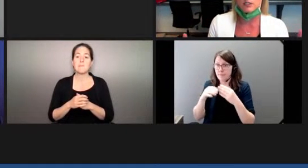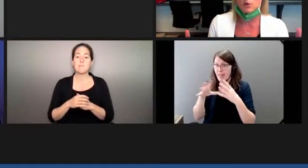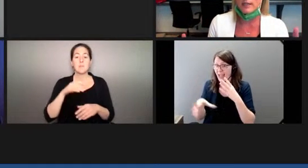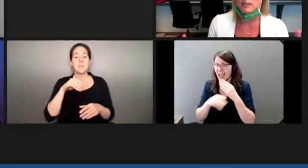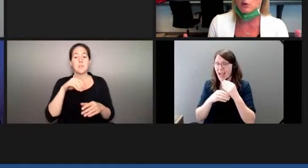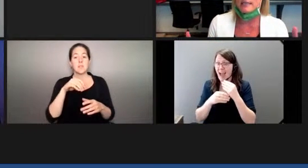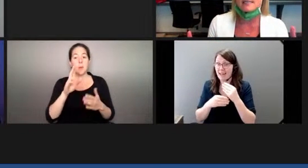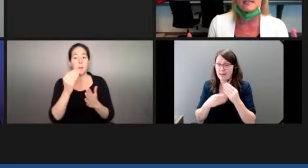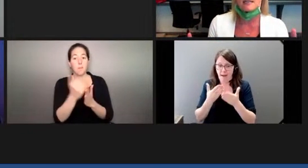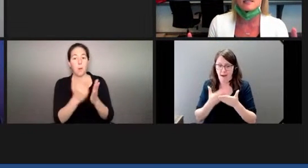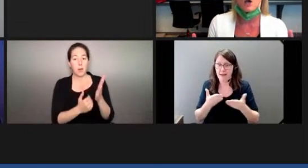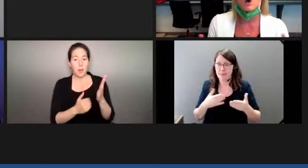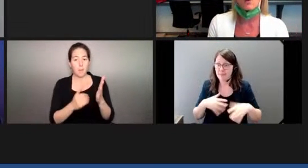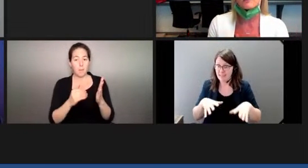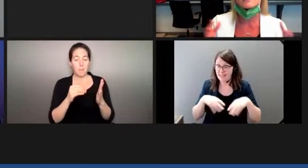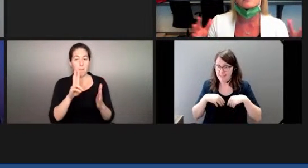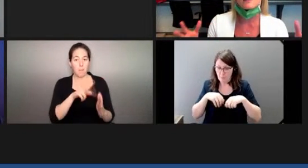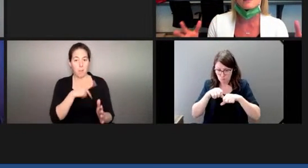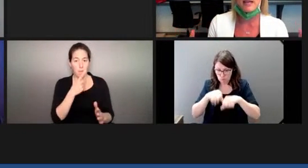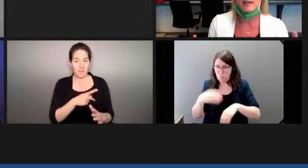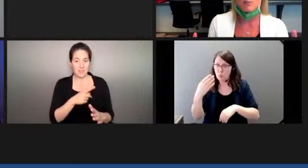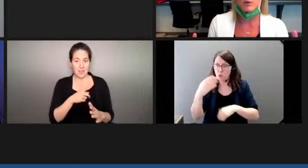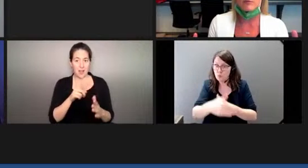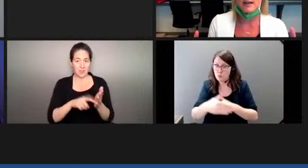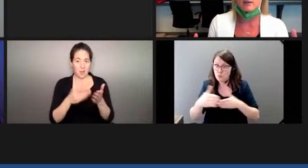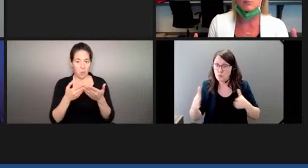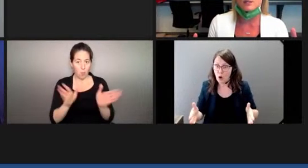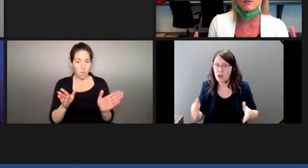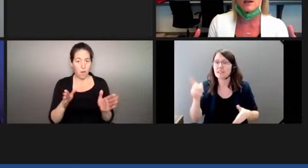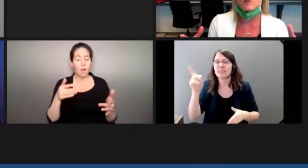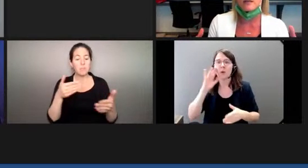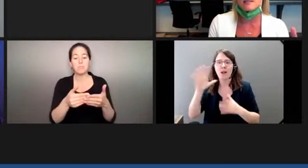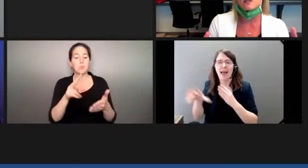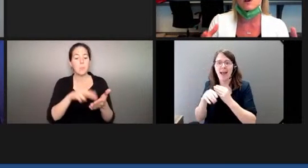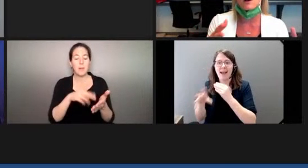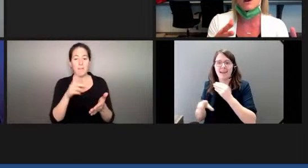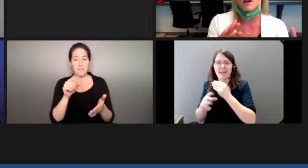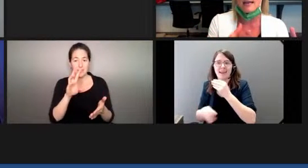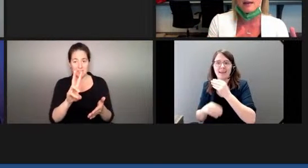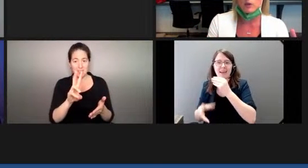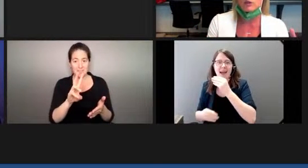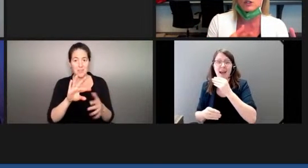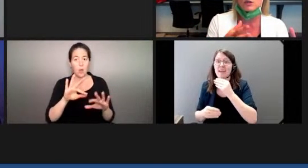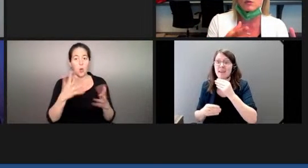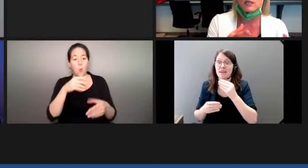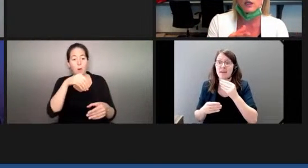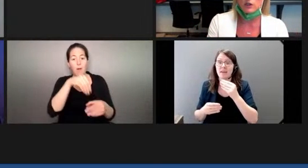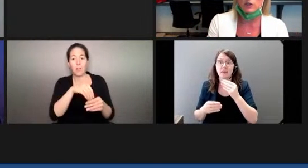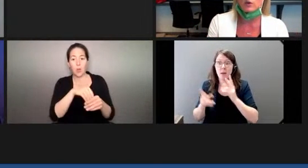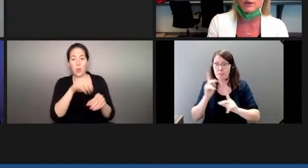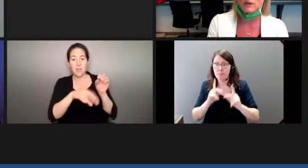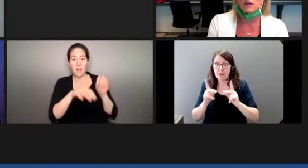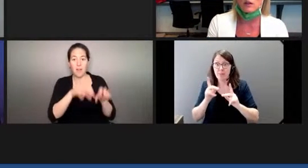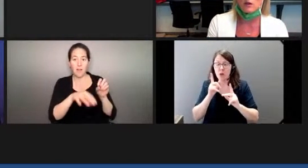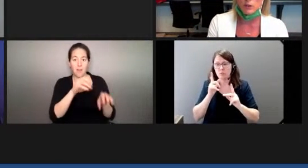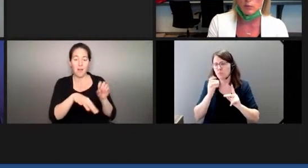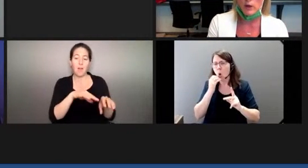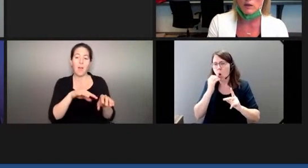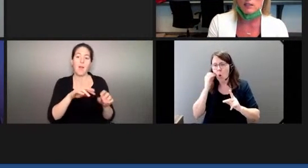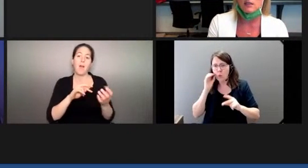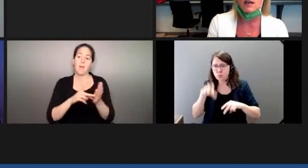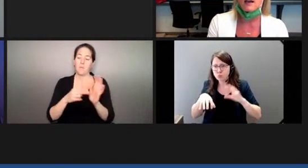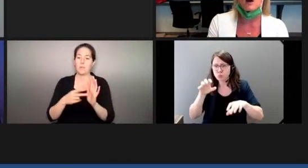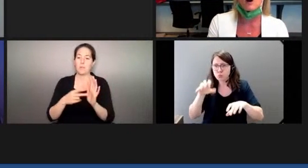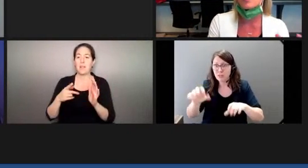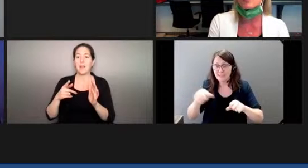by 2026 will expand the number of items that residents are able to include within the Blue